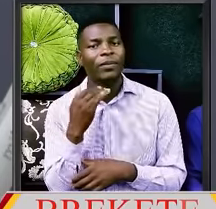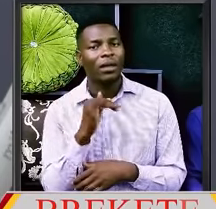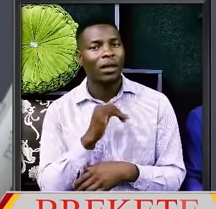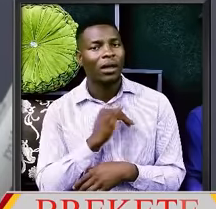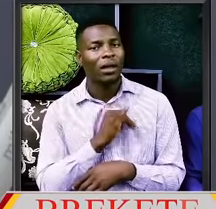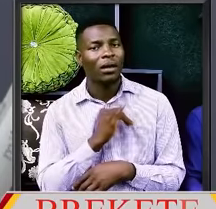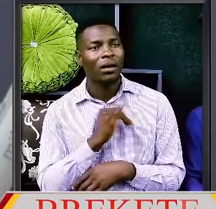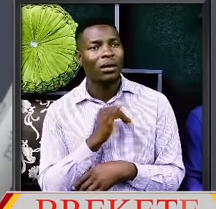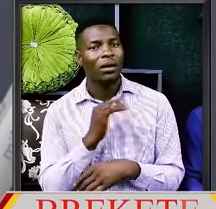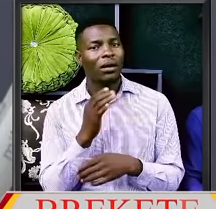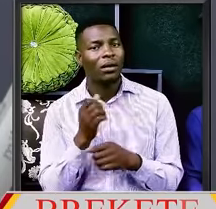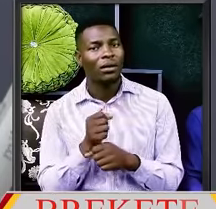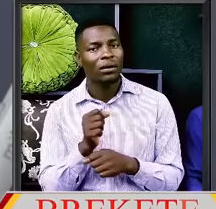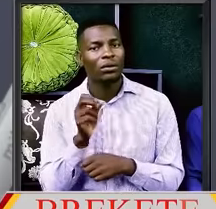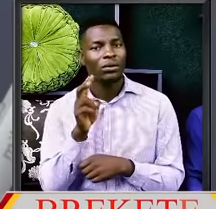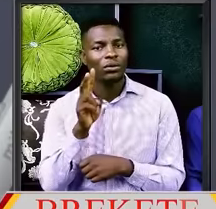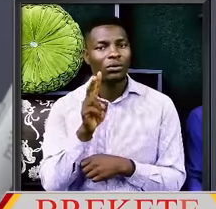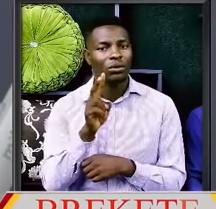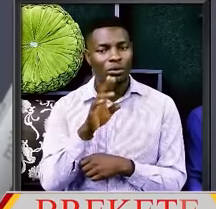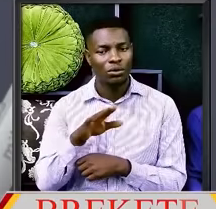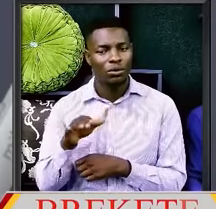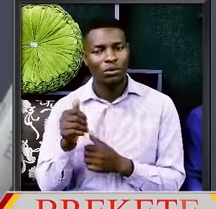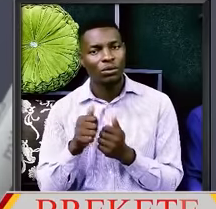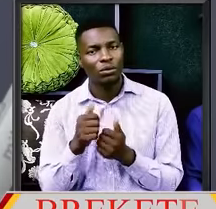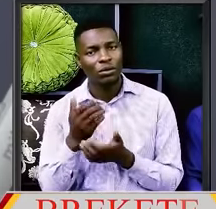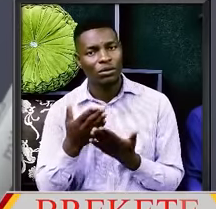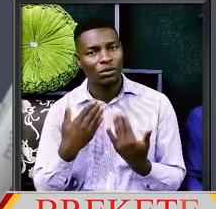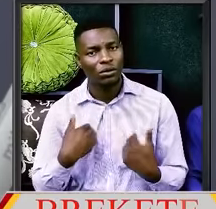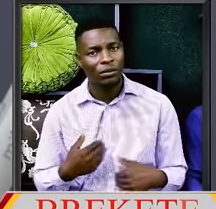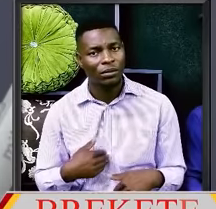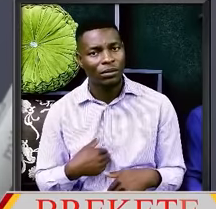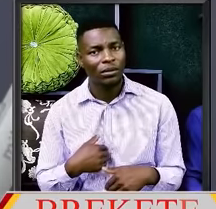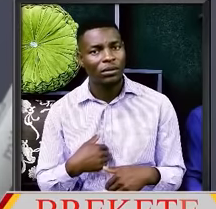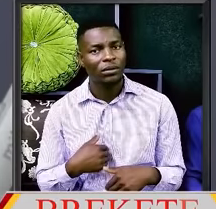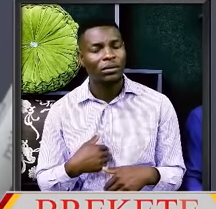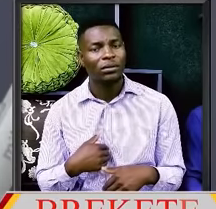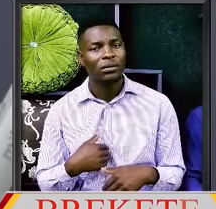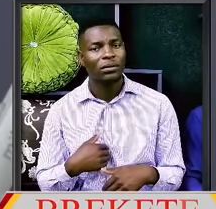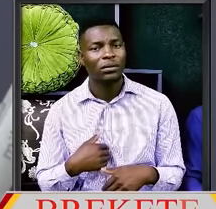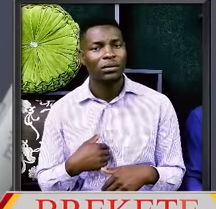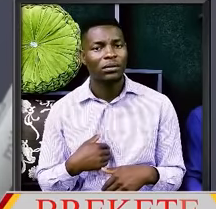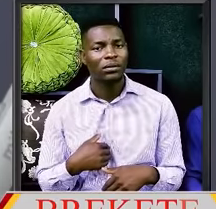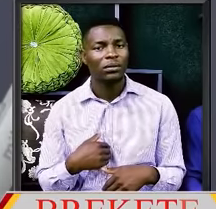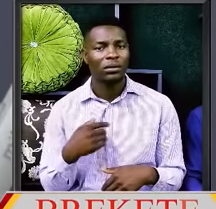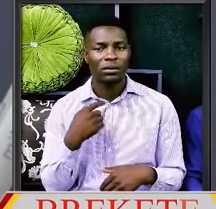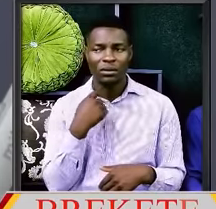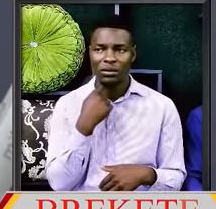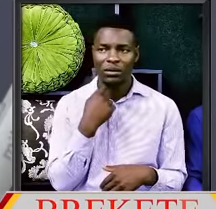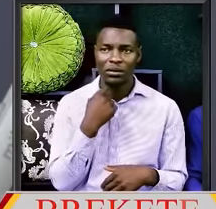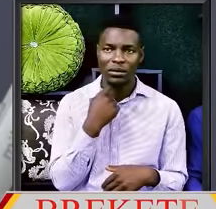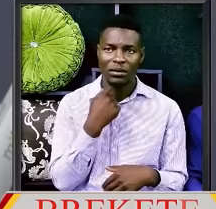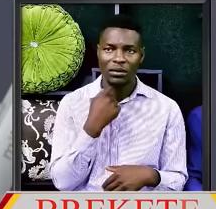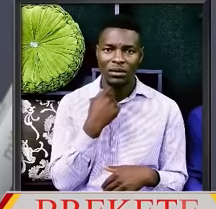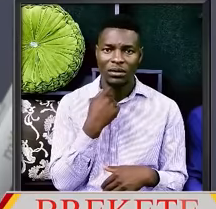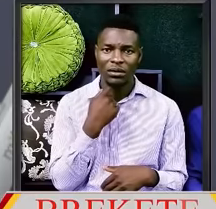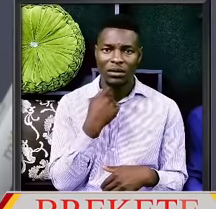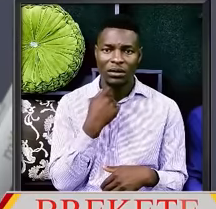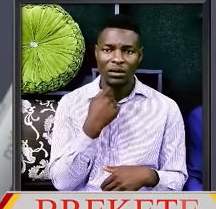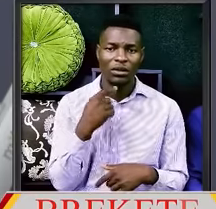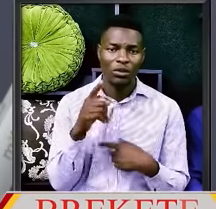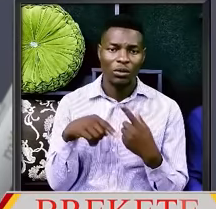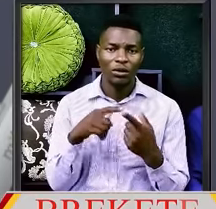get 2 children with somebody, but before he came to me, I said everything to him. He went to my